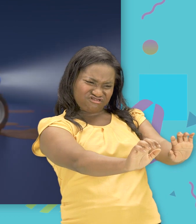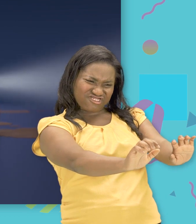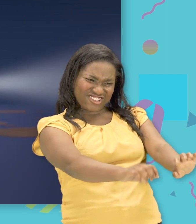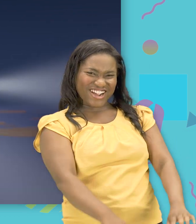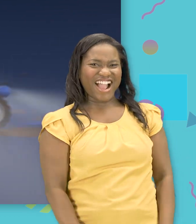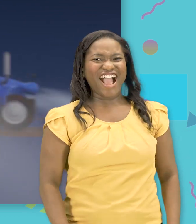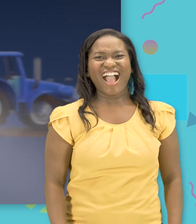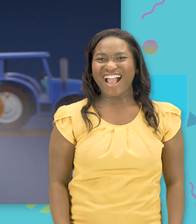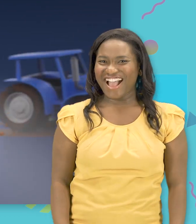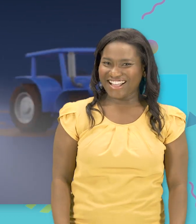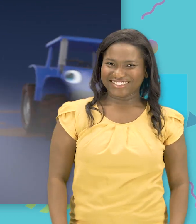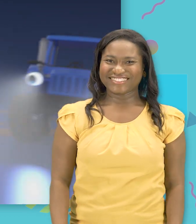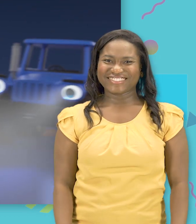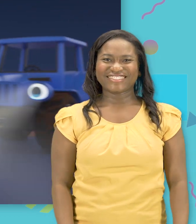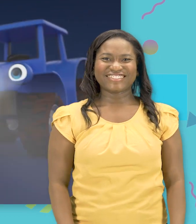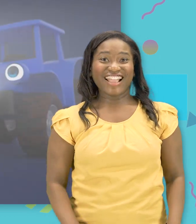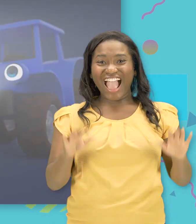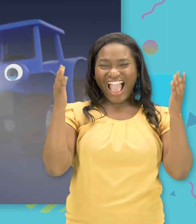go!